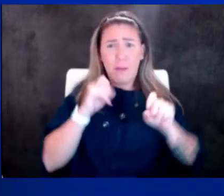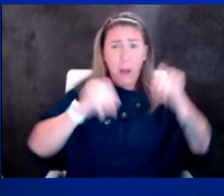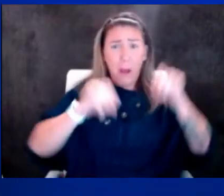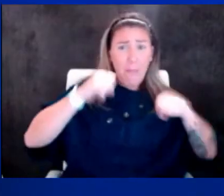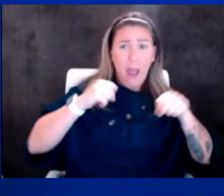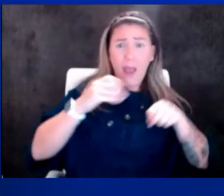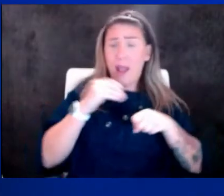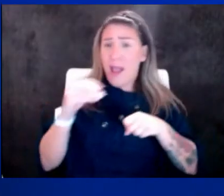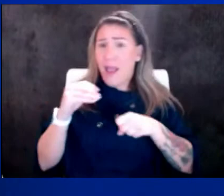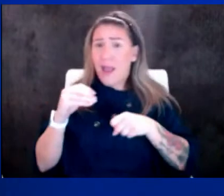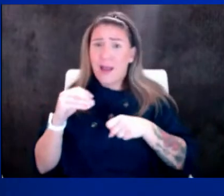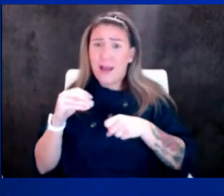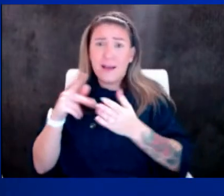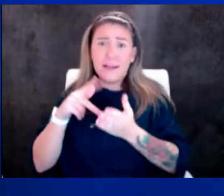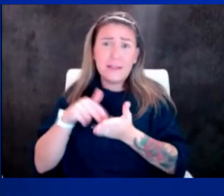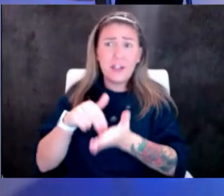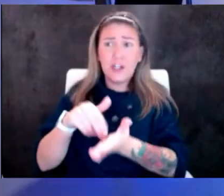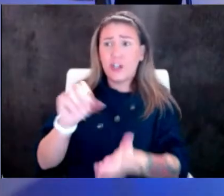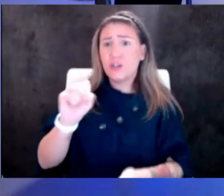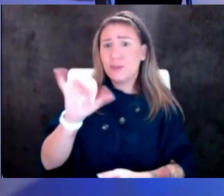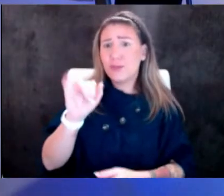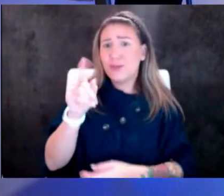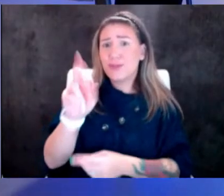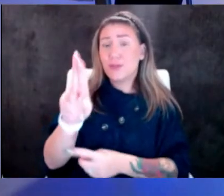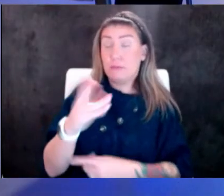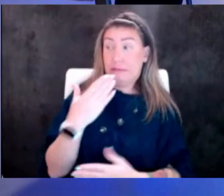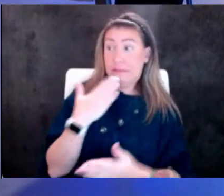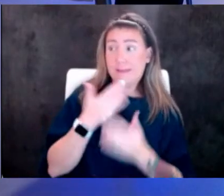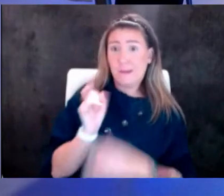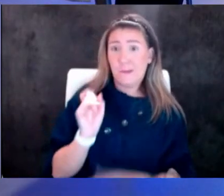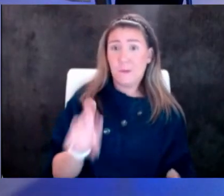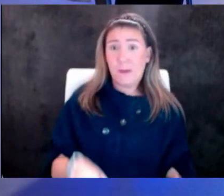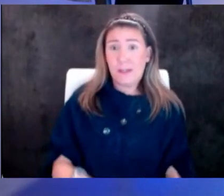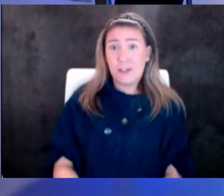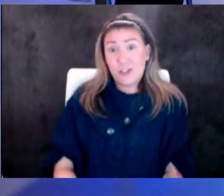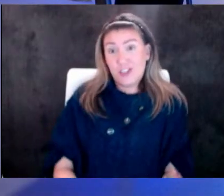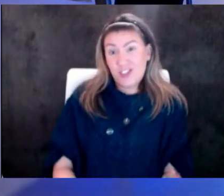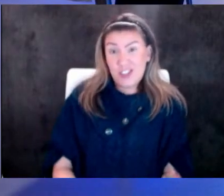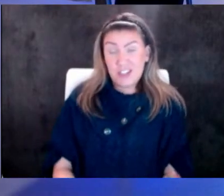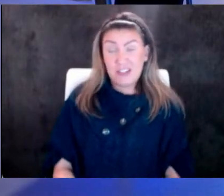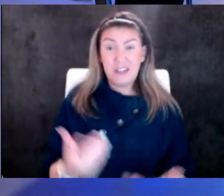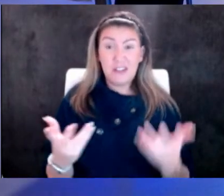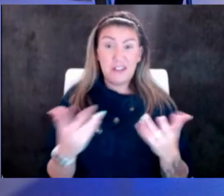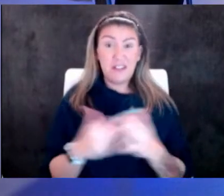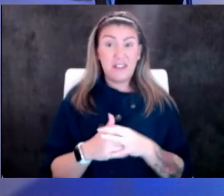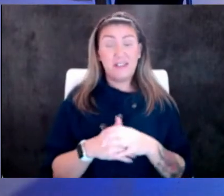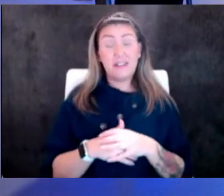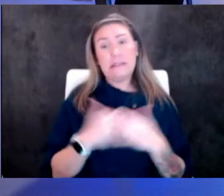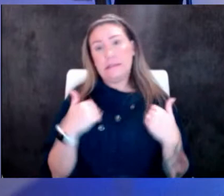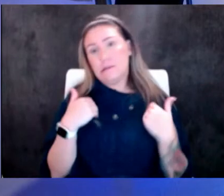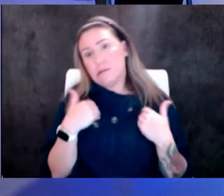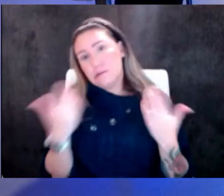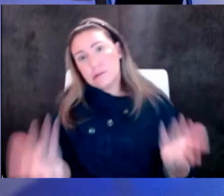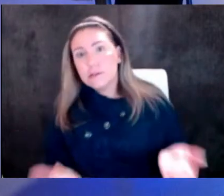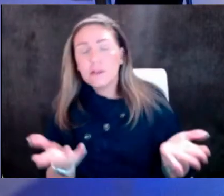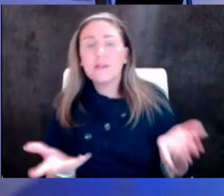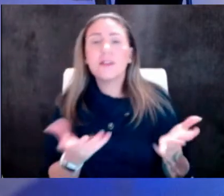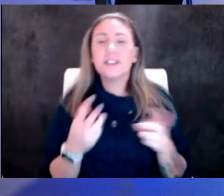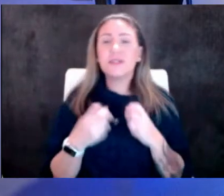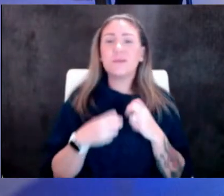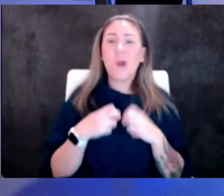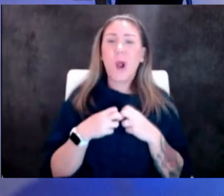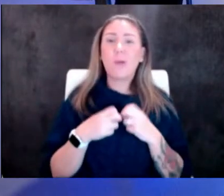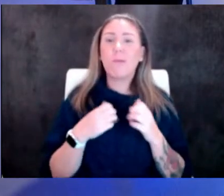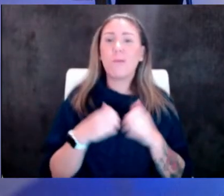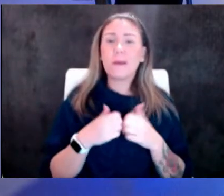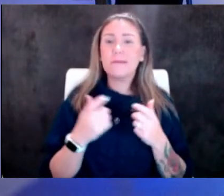rawr. Good question. Very good question. How does that help anything? That's adolescent. I mean, that's the problem of dealing with the